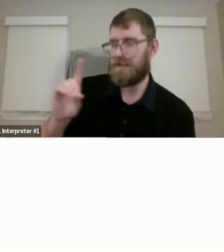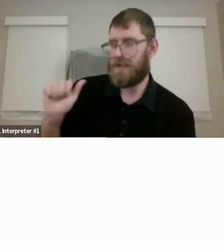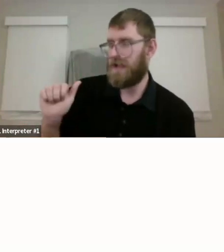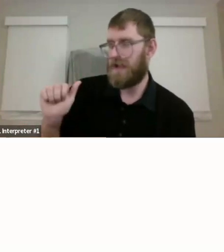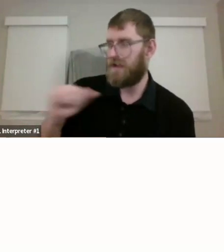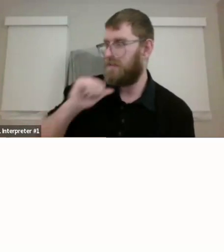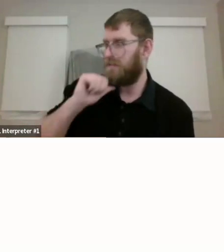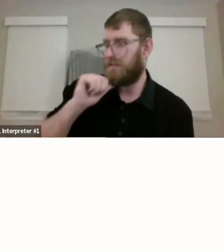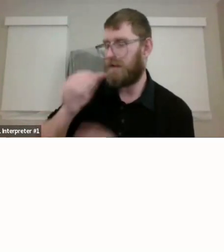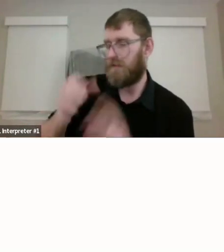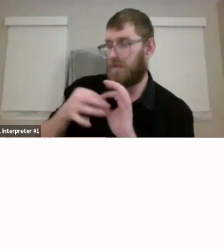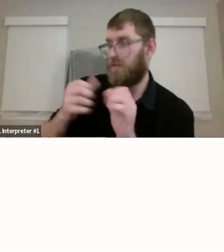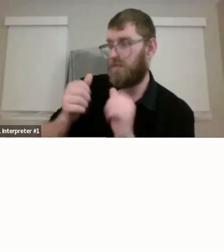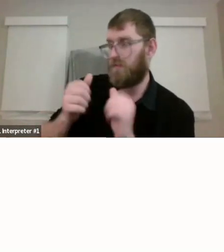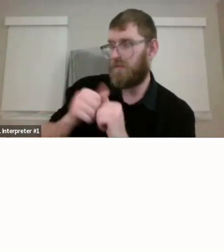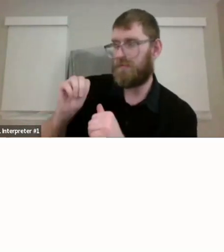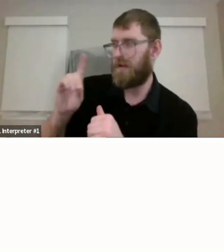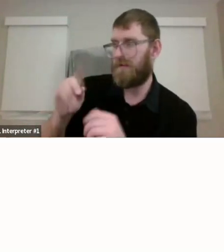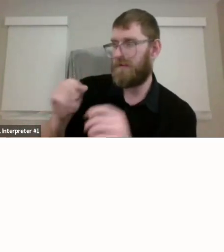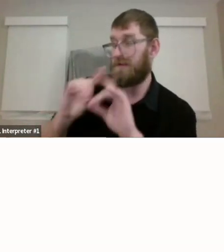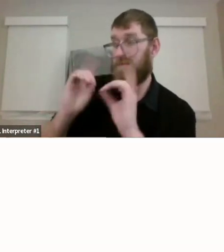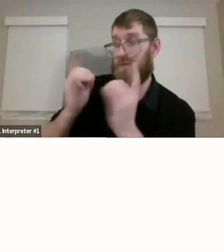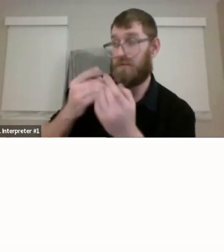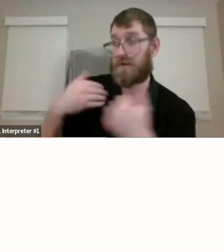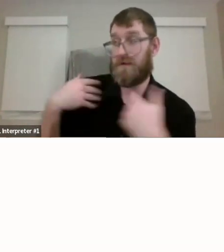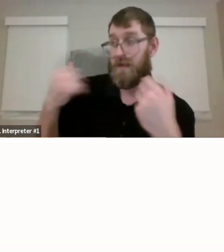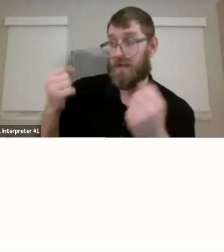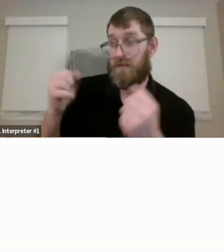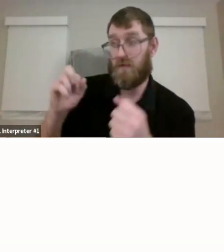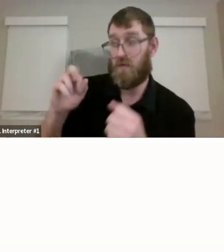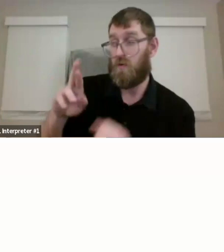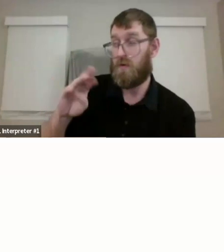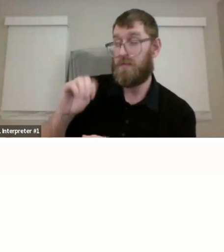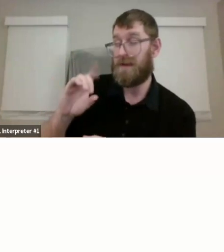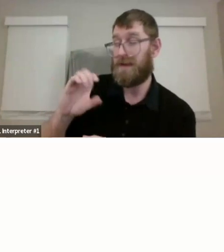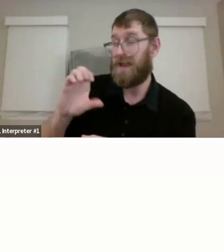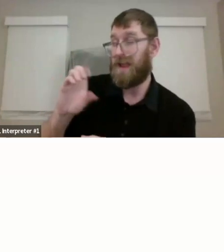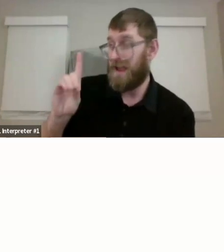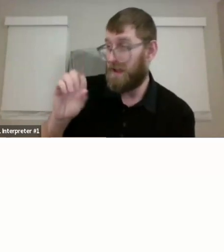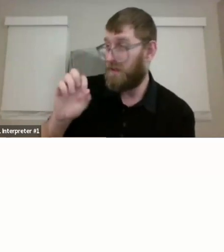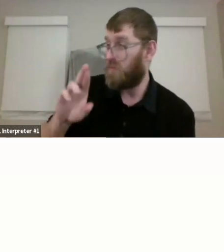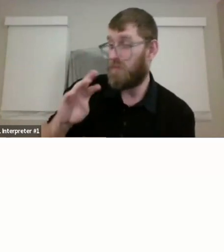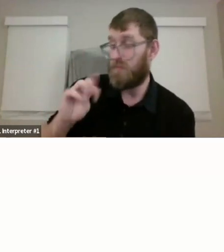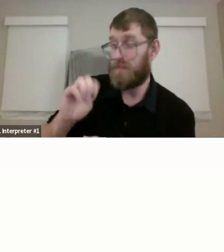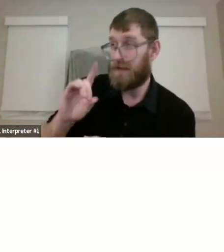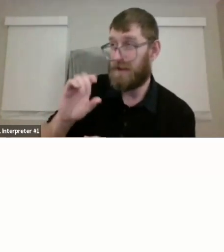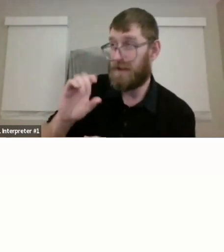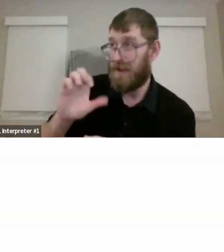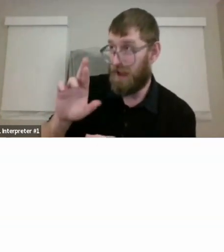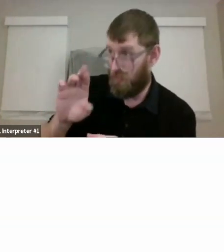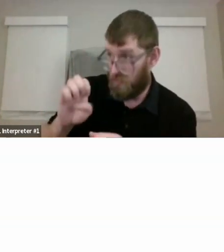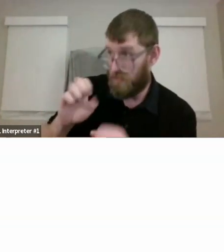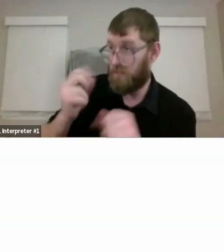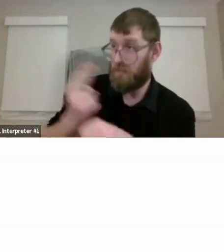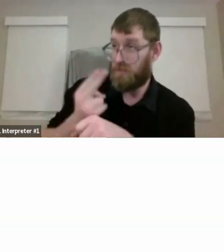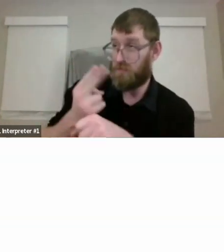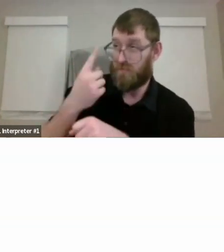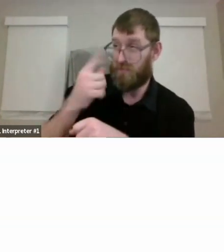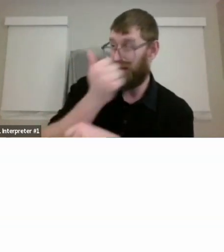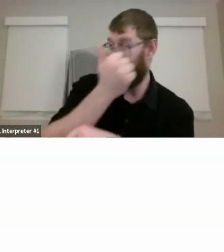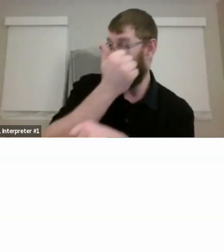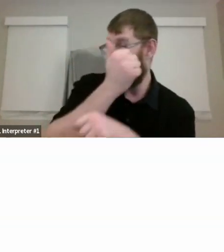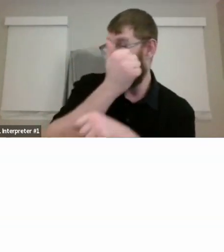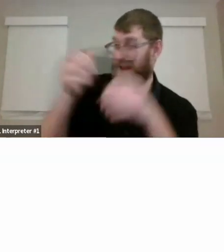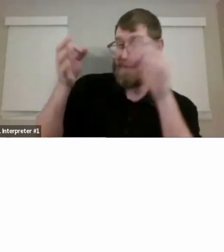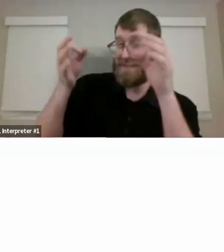do with Maryland Department of Health or Medicaid or Medicare, because with SDM, it can be used for any sort of decision ranging